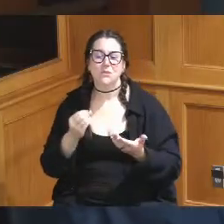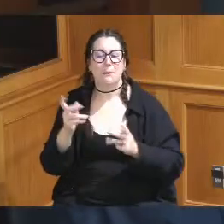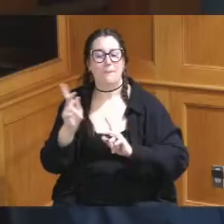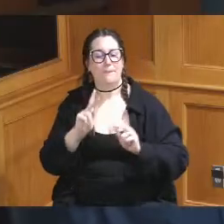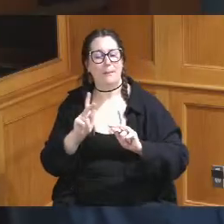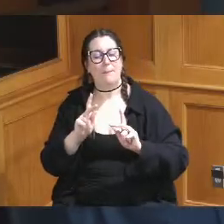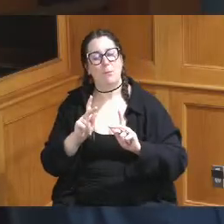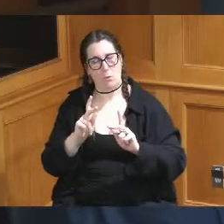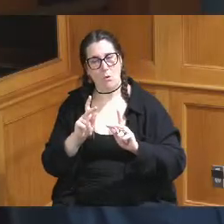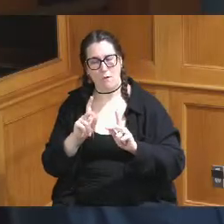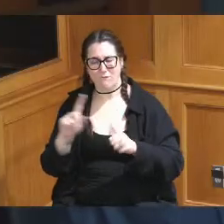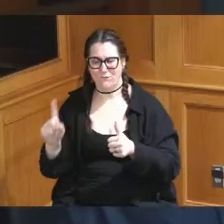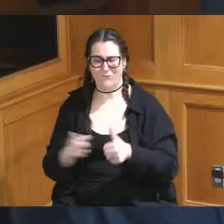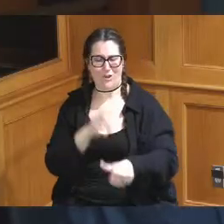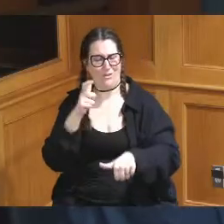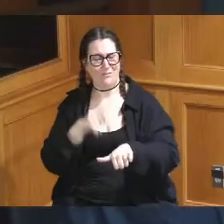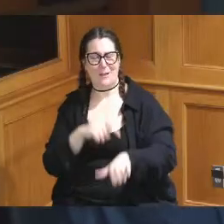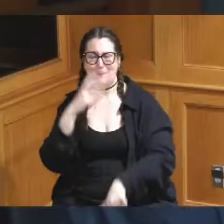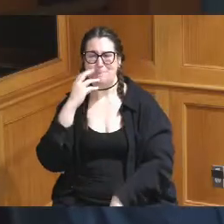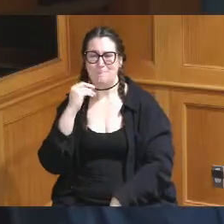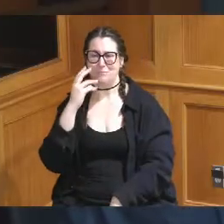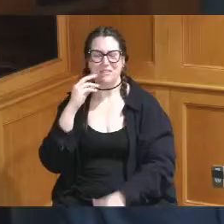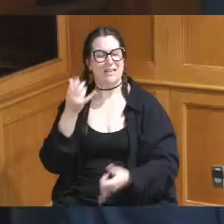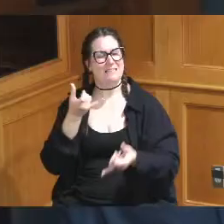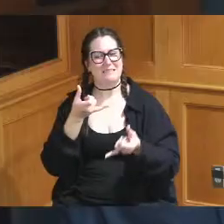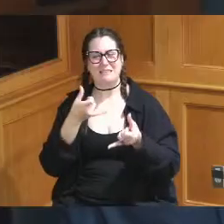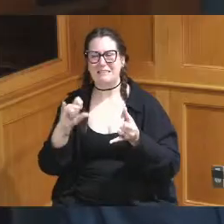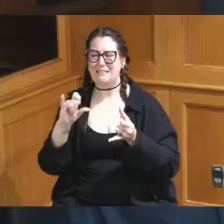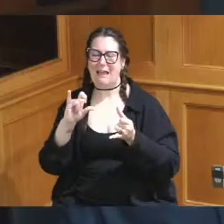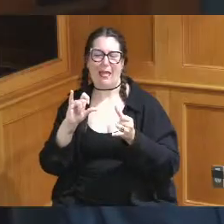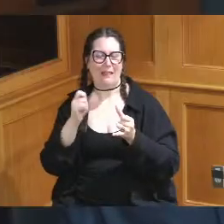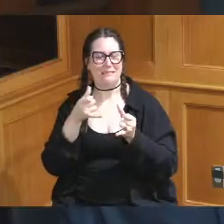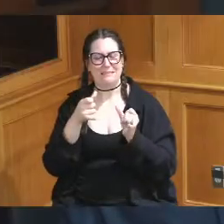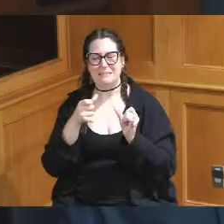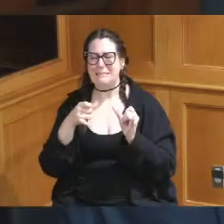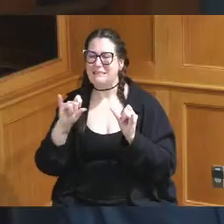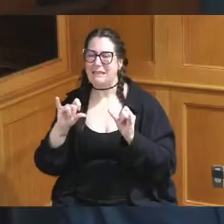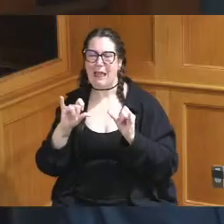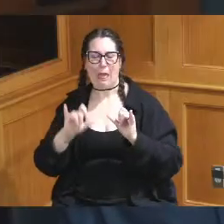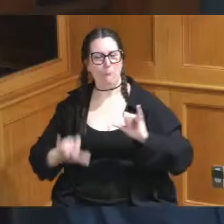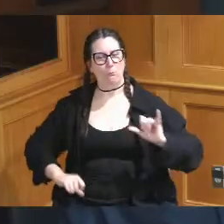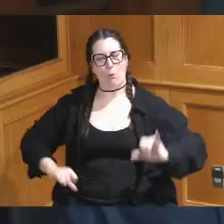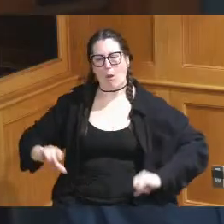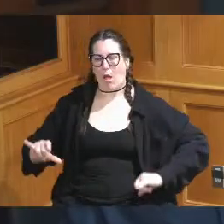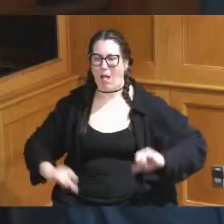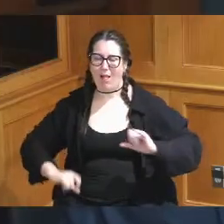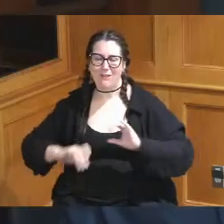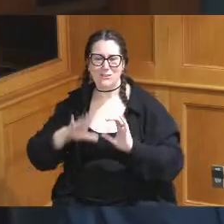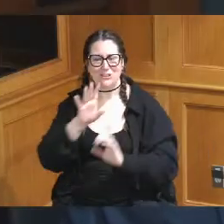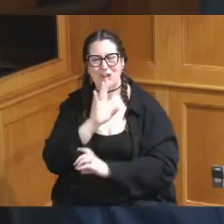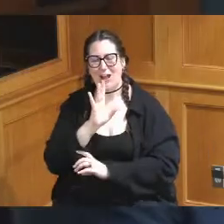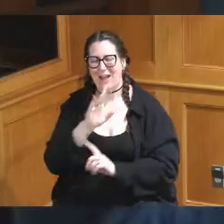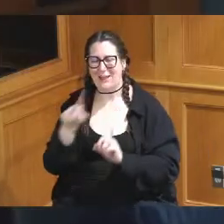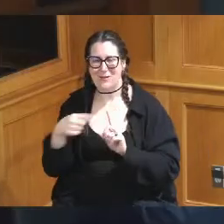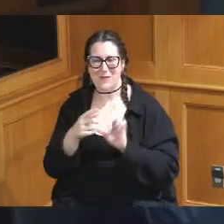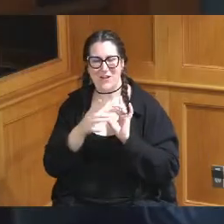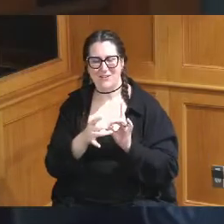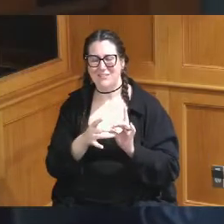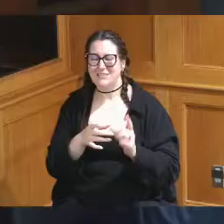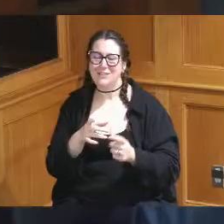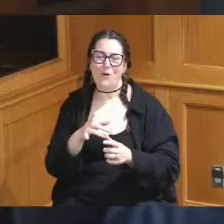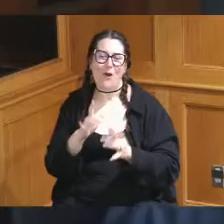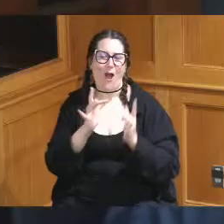for the first time, and they are still talking about it. So we're on, like I said, all these national publications online are